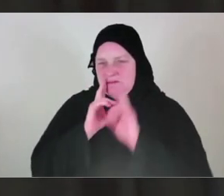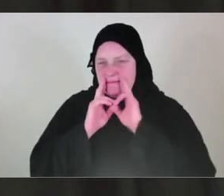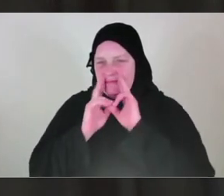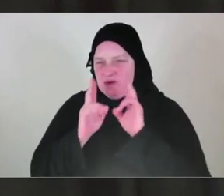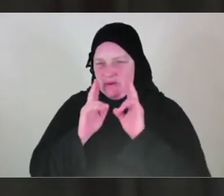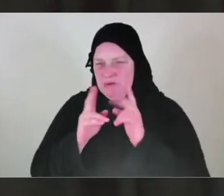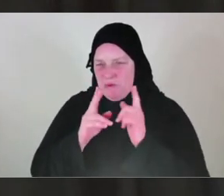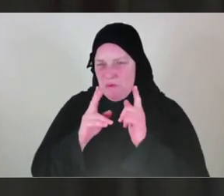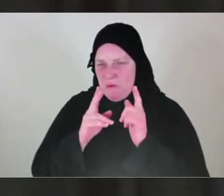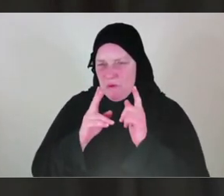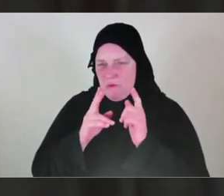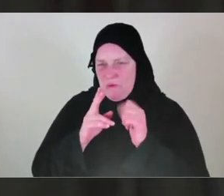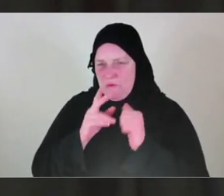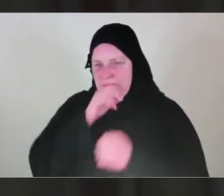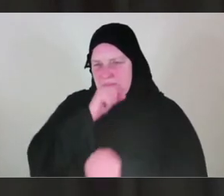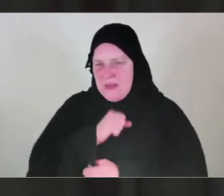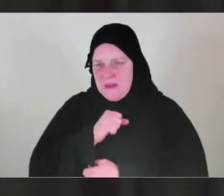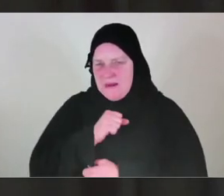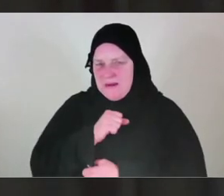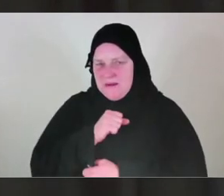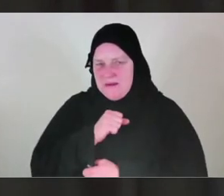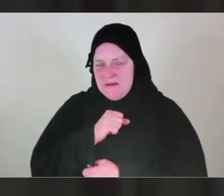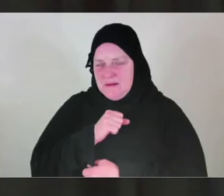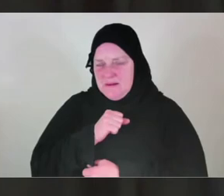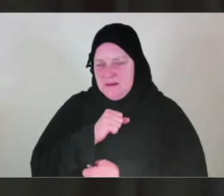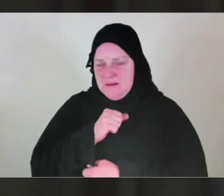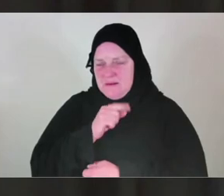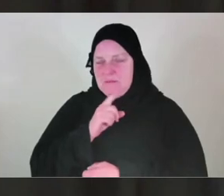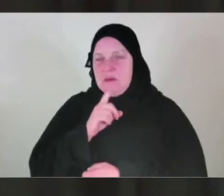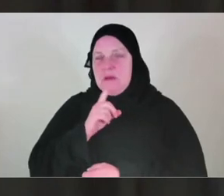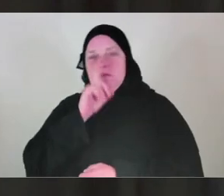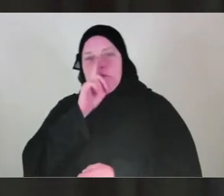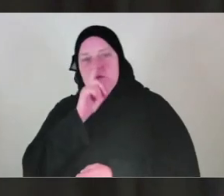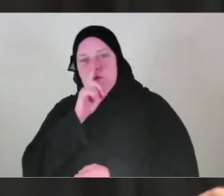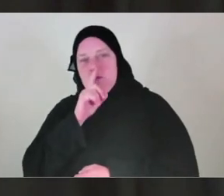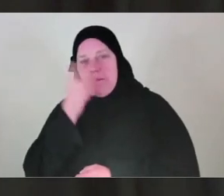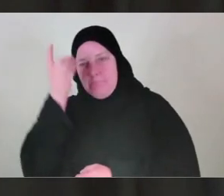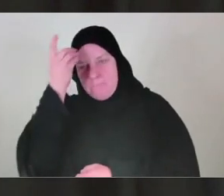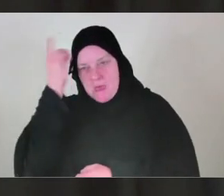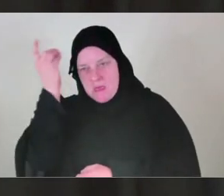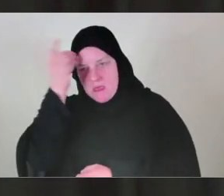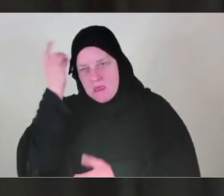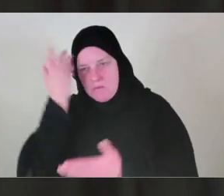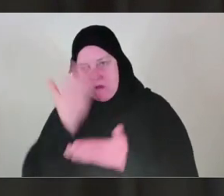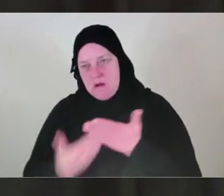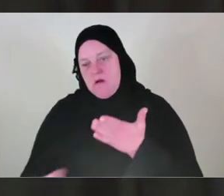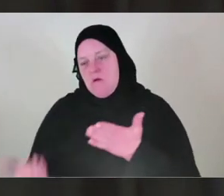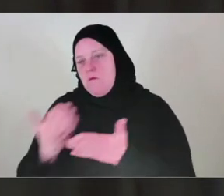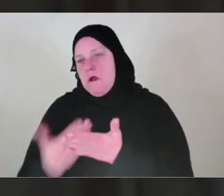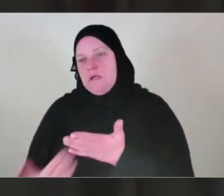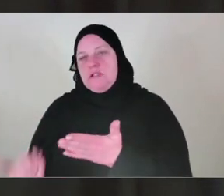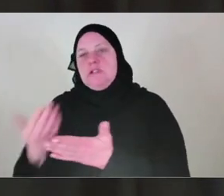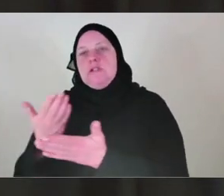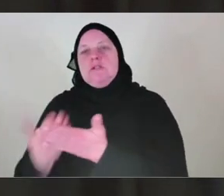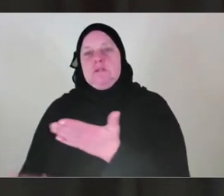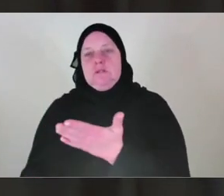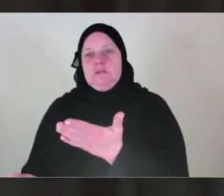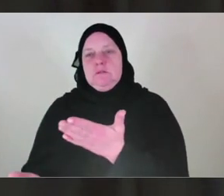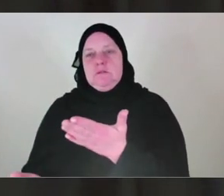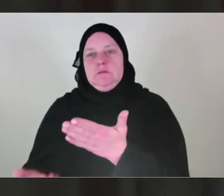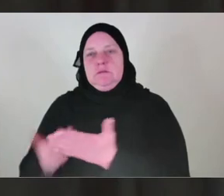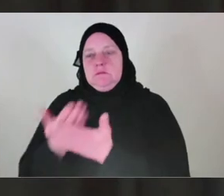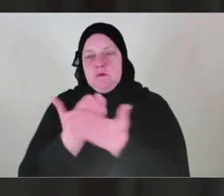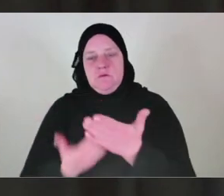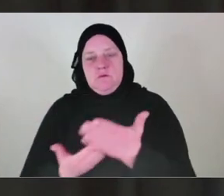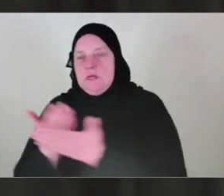manufactured narrations about them, where they could be counted with the book of God. And this is how you counter these things.